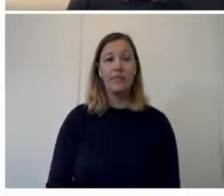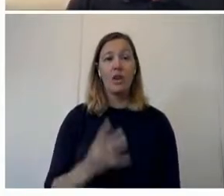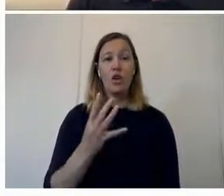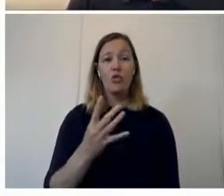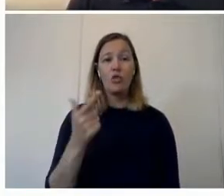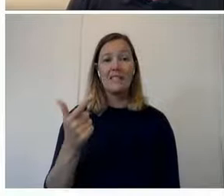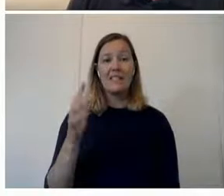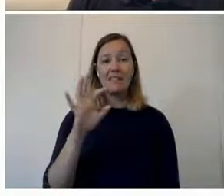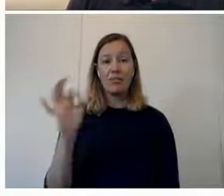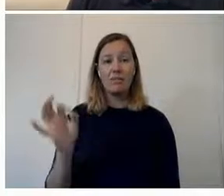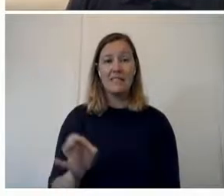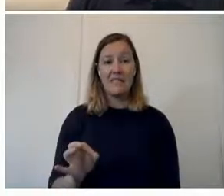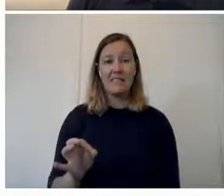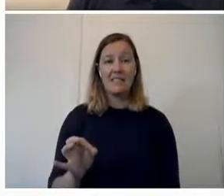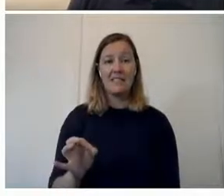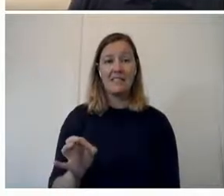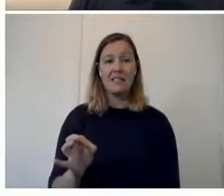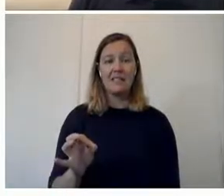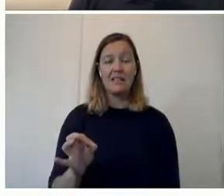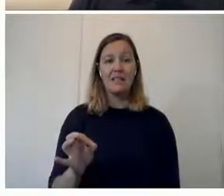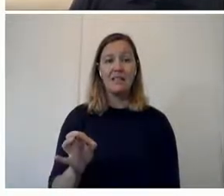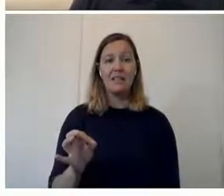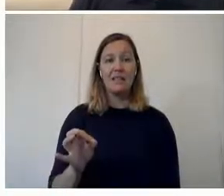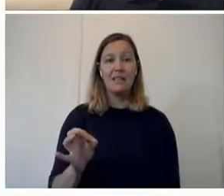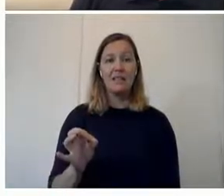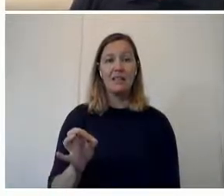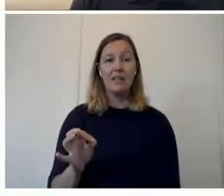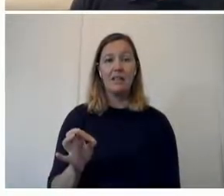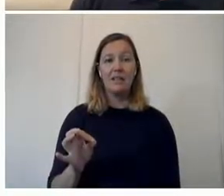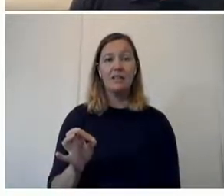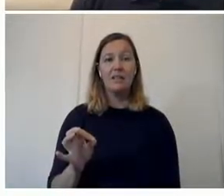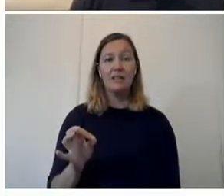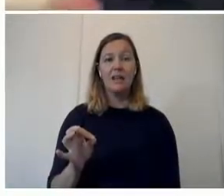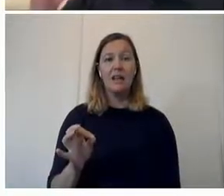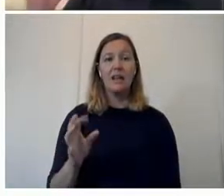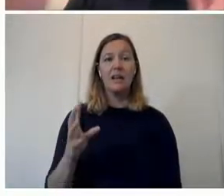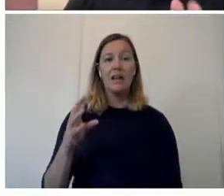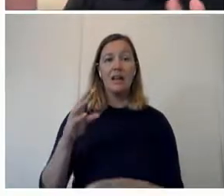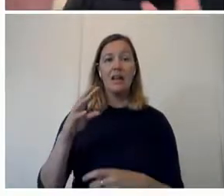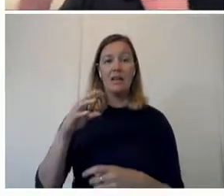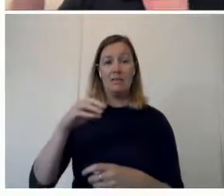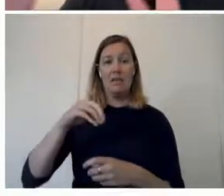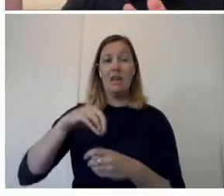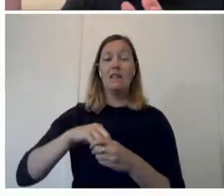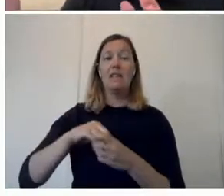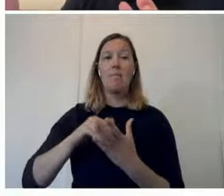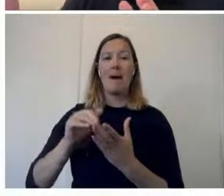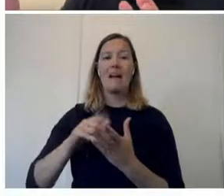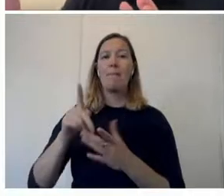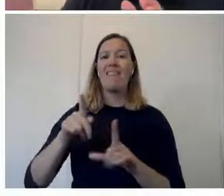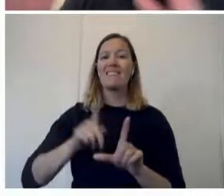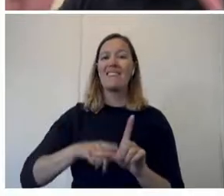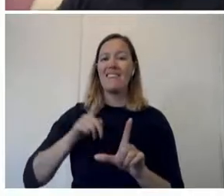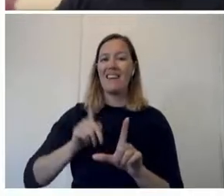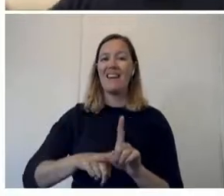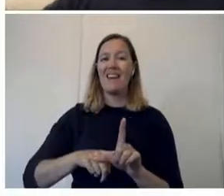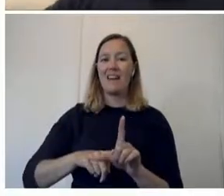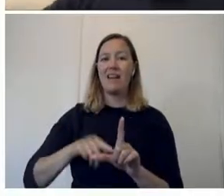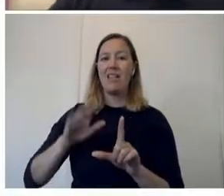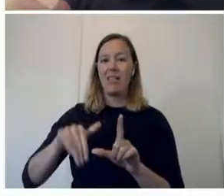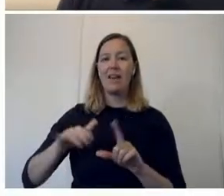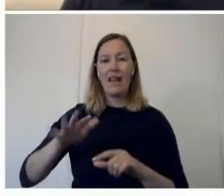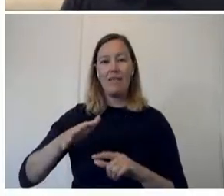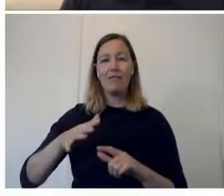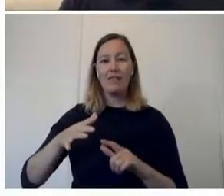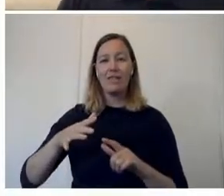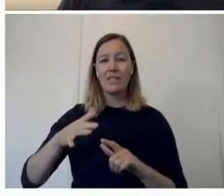47% are in the market, but that market is younger than the average. So which half, if half of the people are engaging, which half